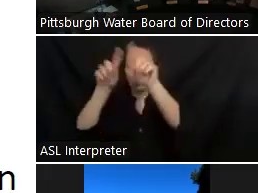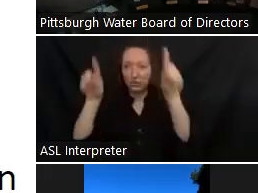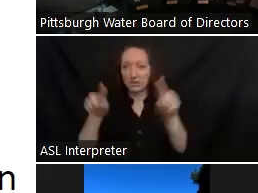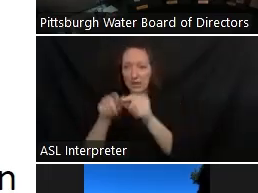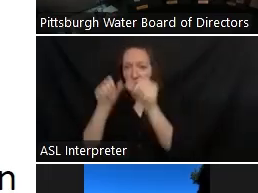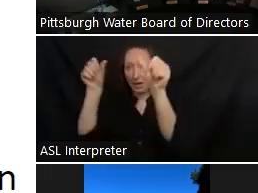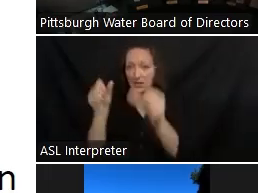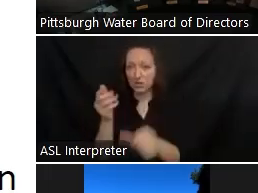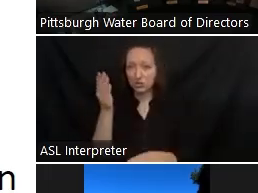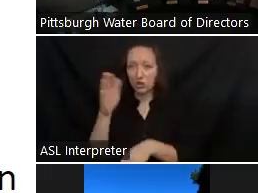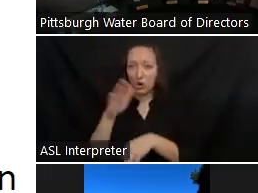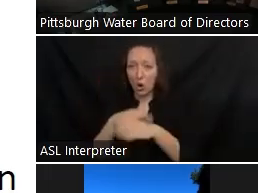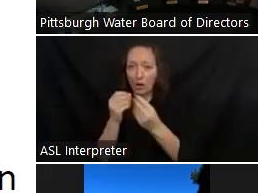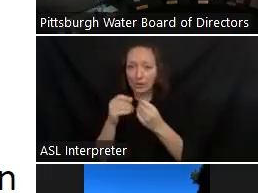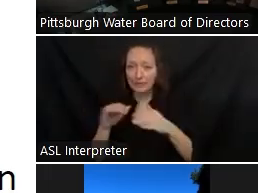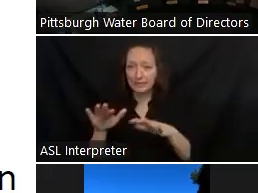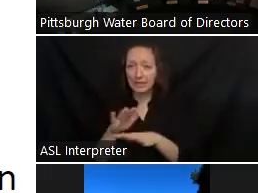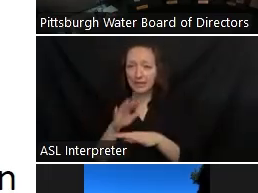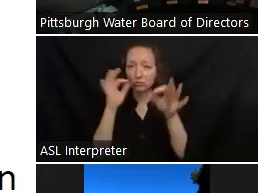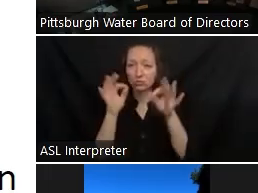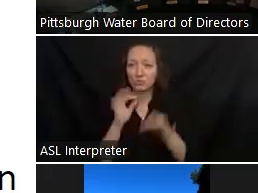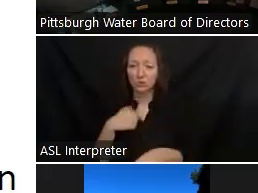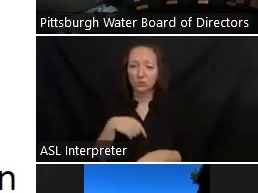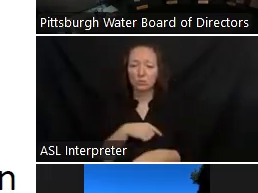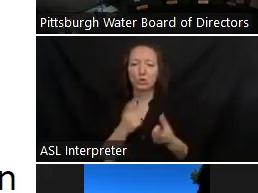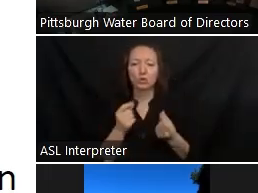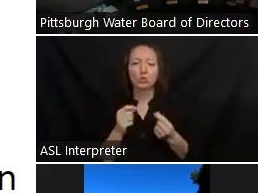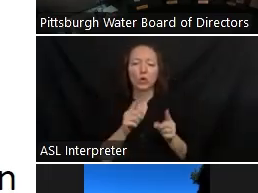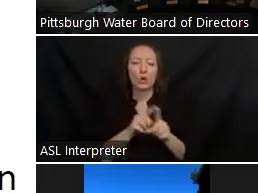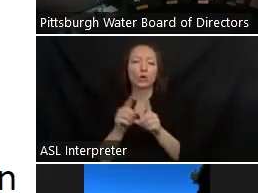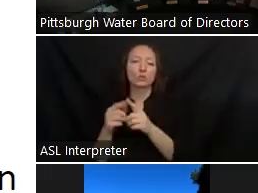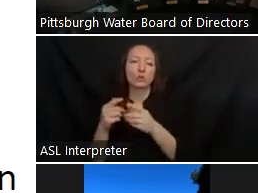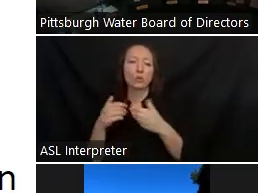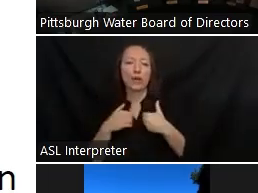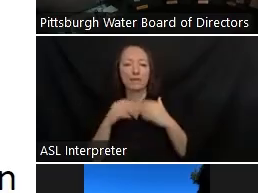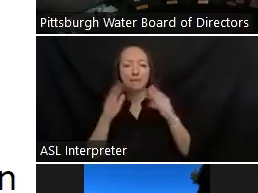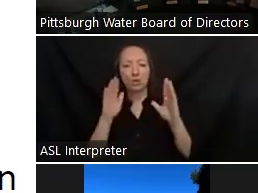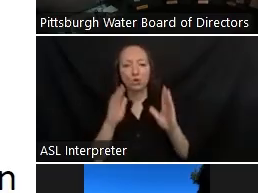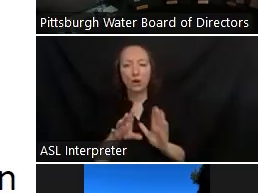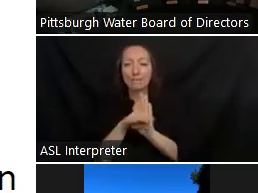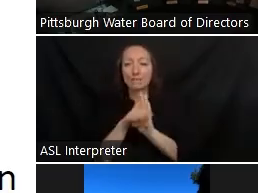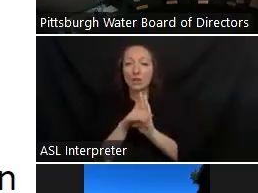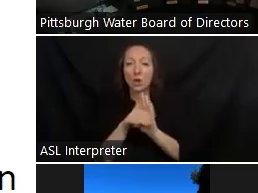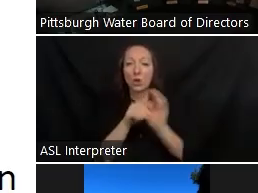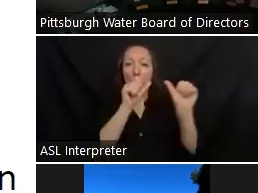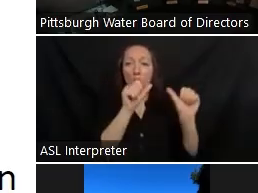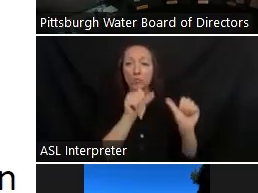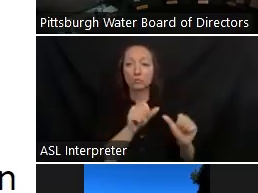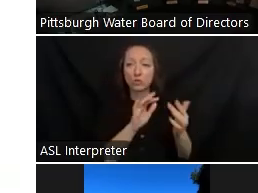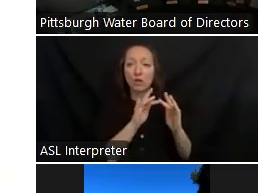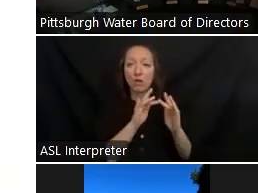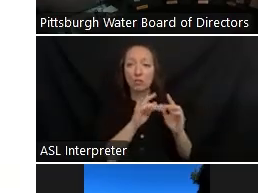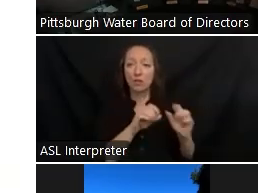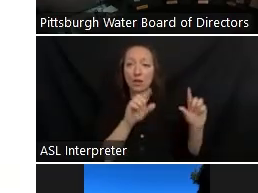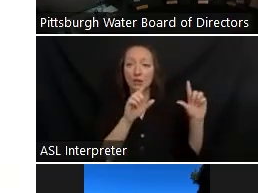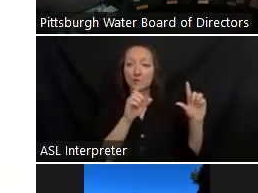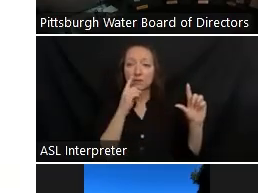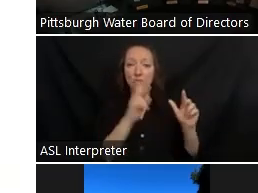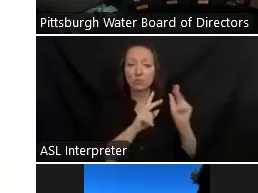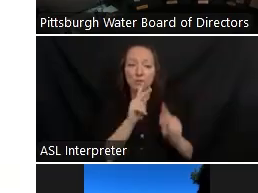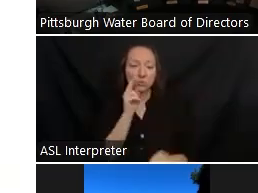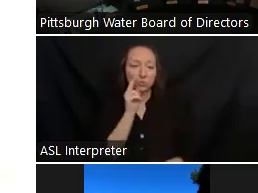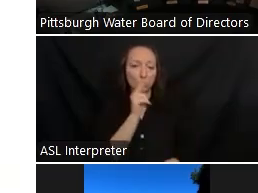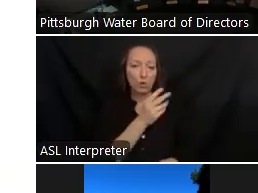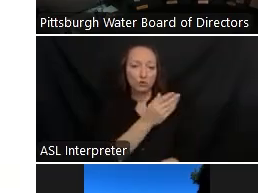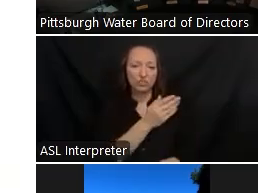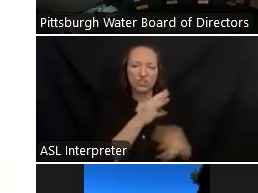what we are doing. And there's a fantastic explainer video on our website for those projects. We